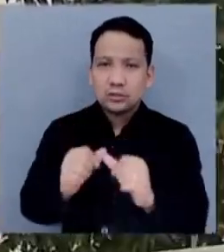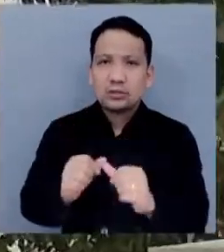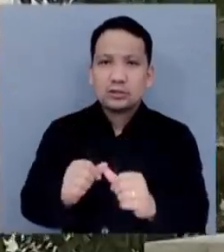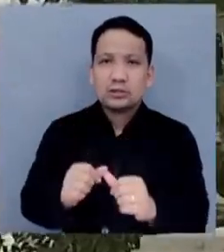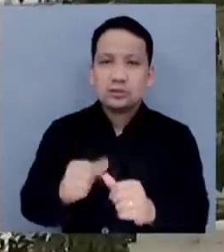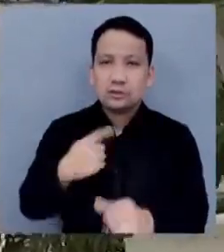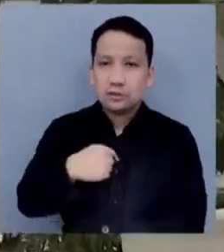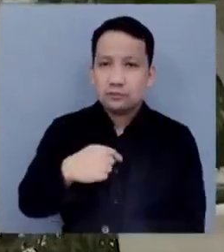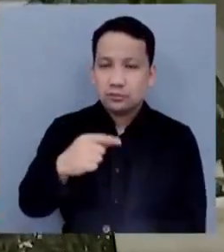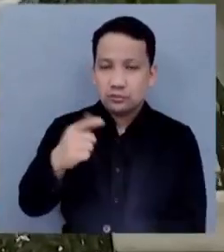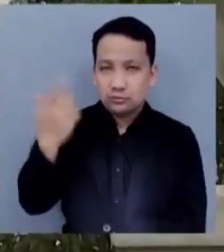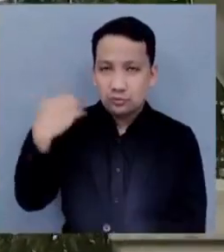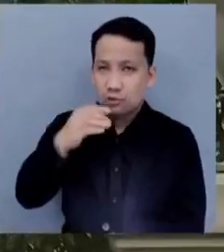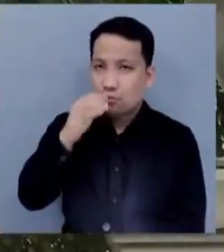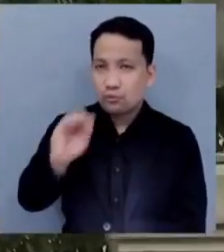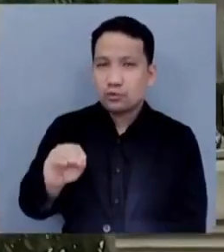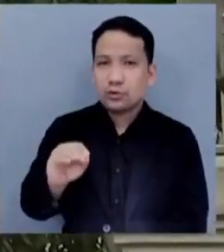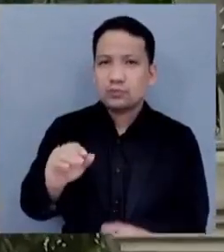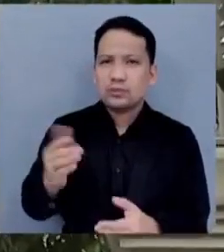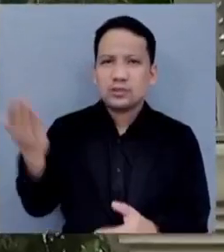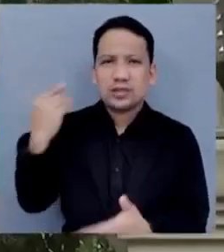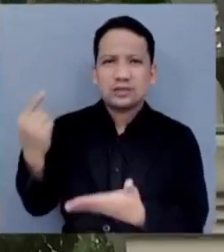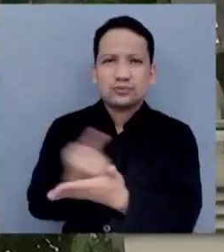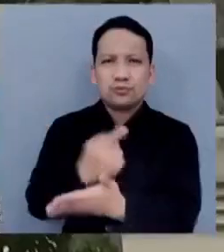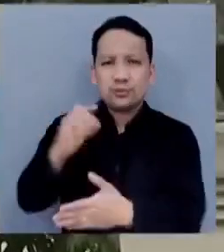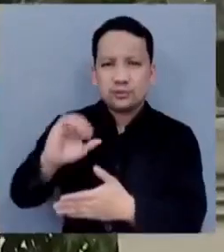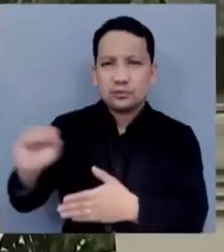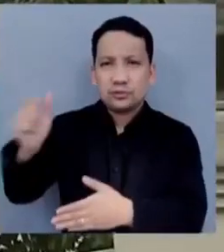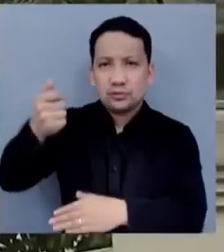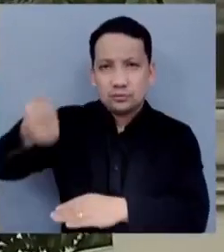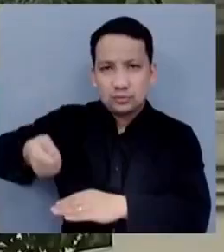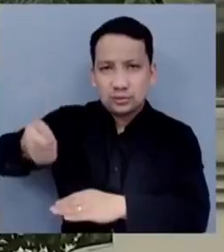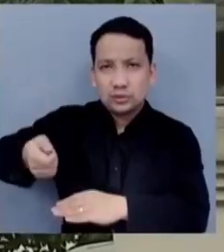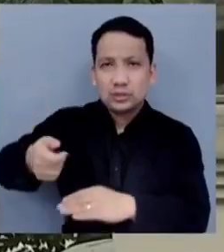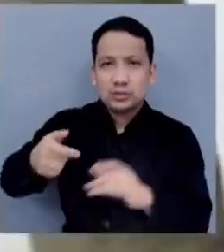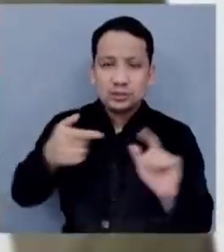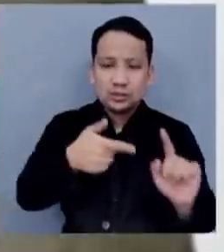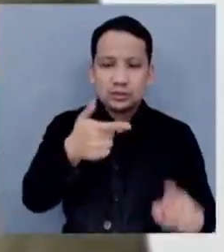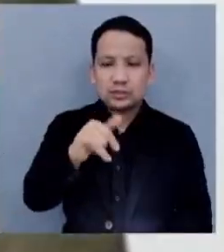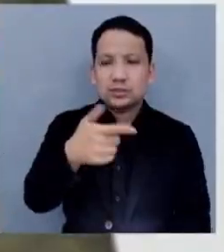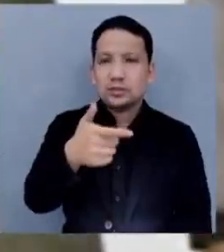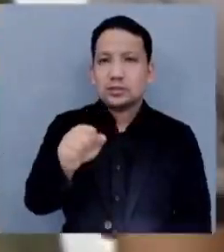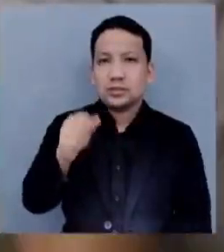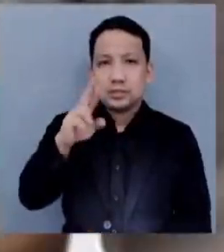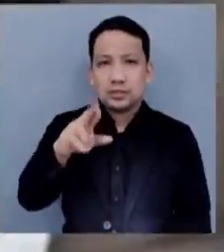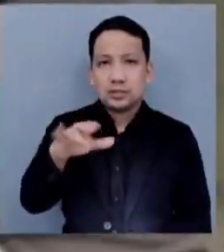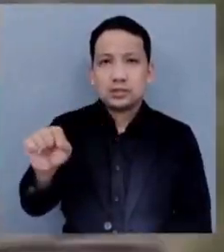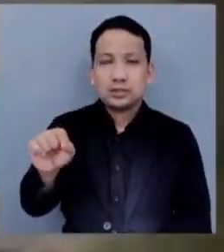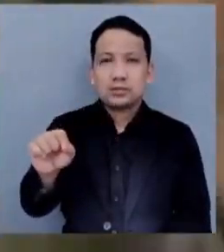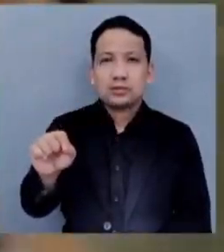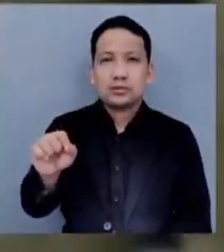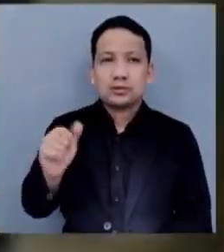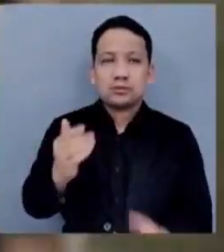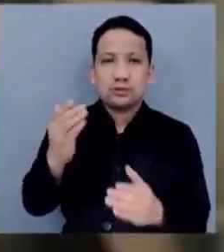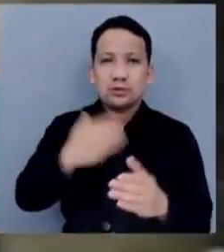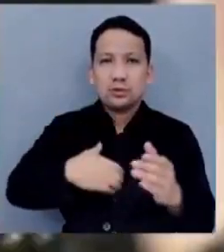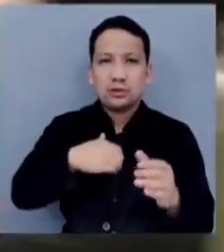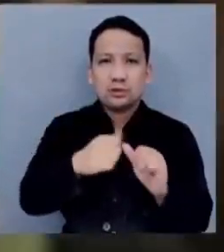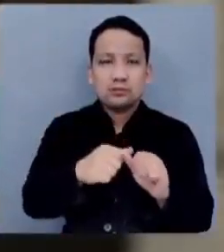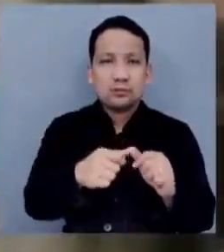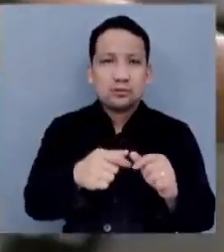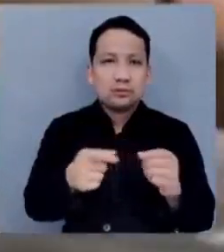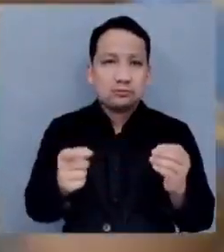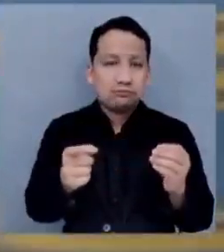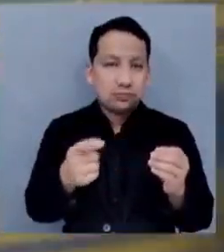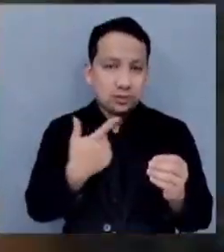habeas corpus. See, last week, the Supreme Court granted attorney Gigi Reyes's habeas corpus petition, saying her confinement has